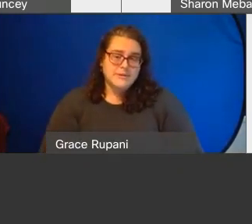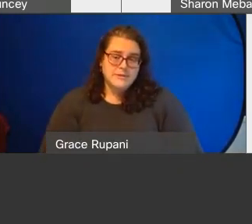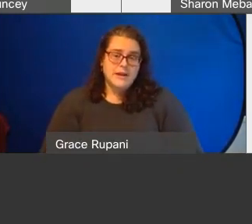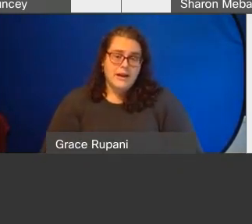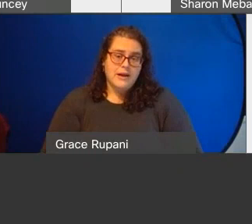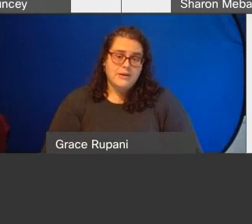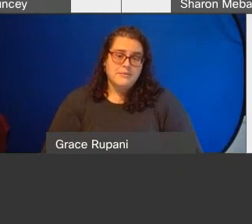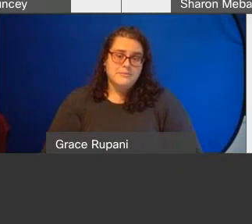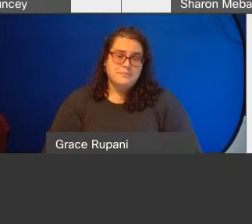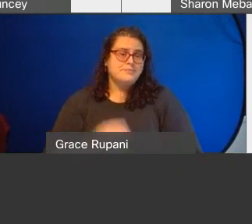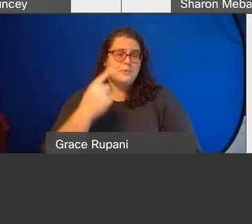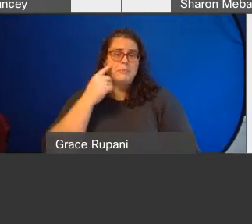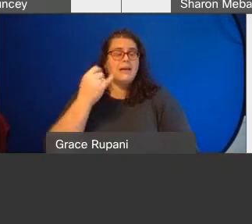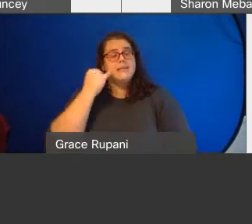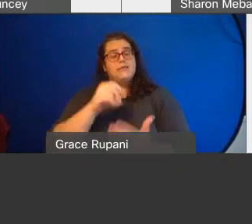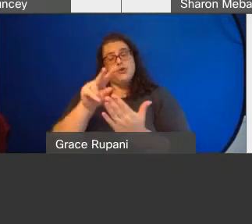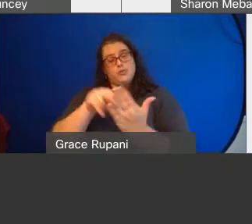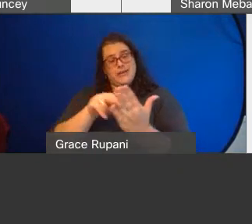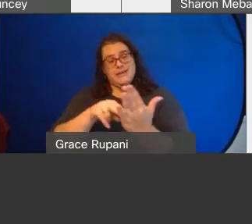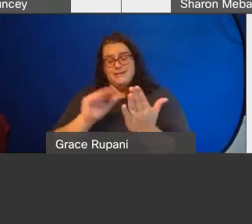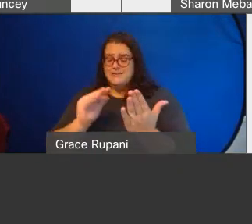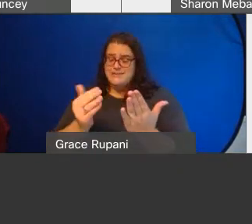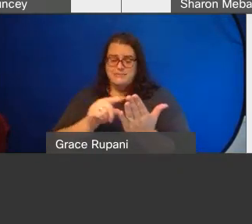Because if you read it, it talks about healthcare